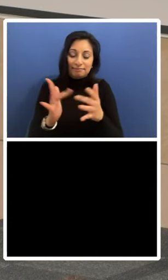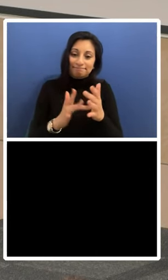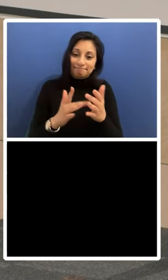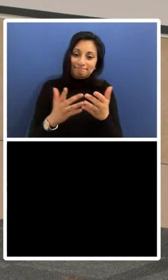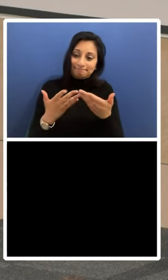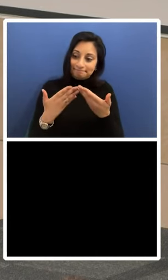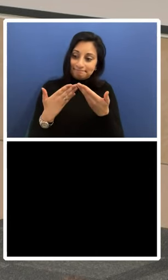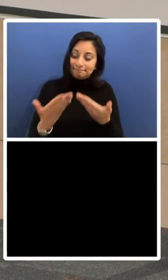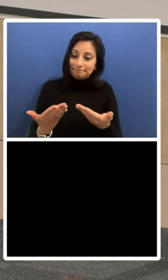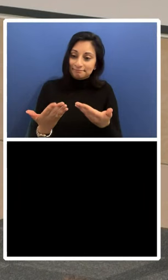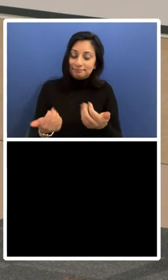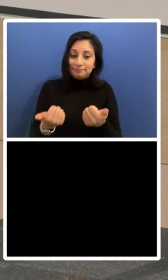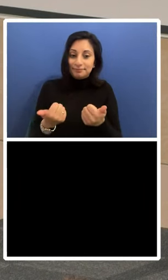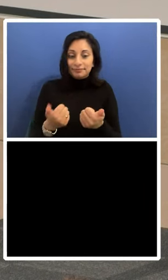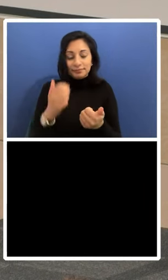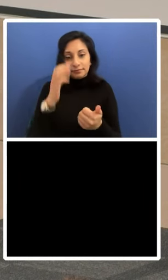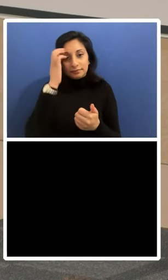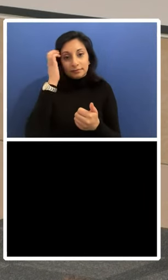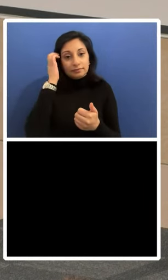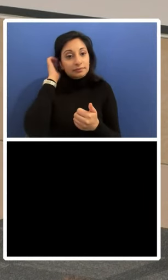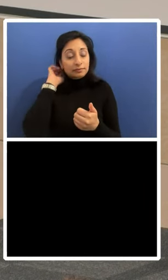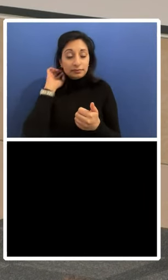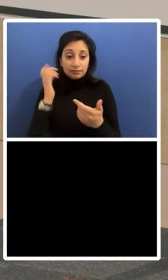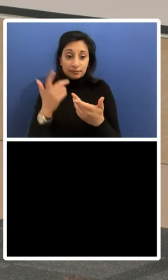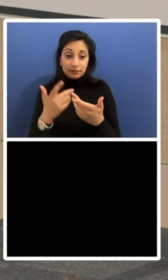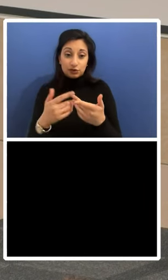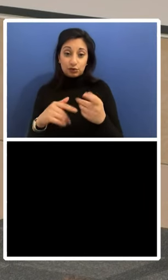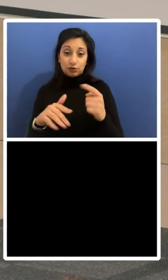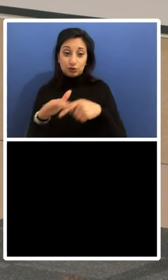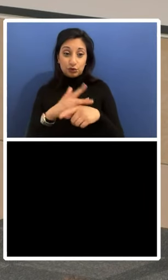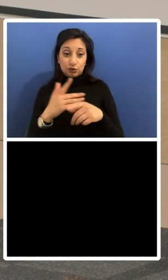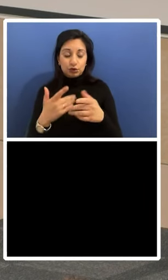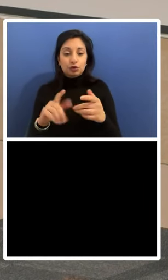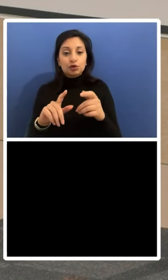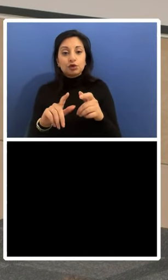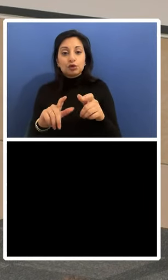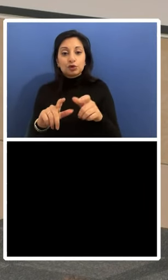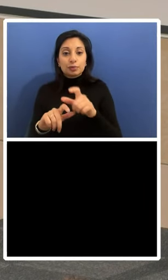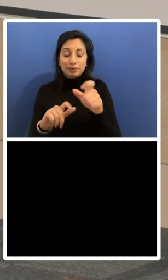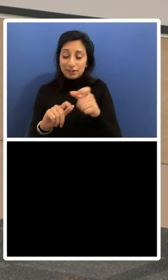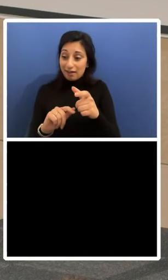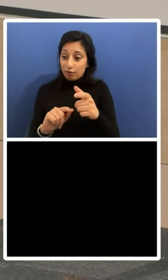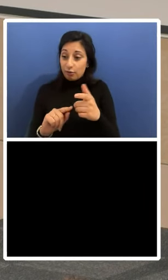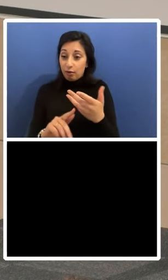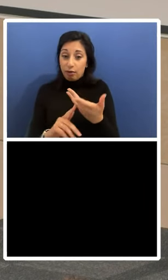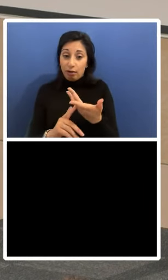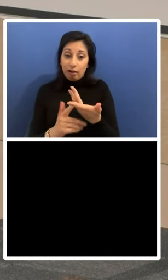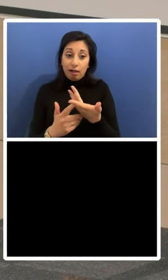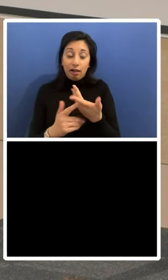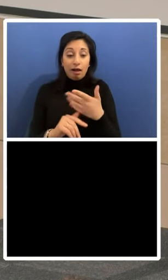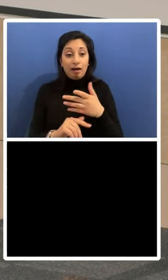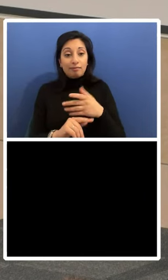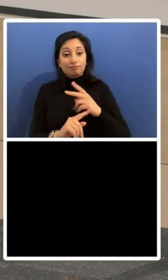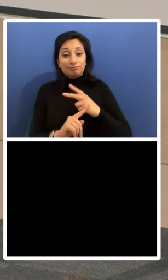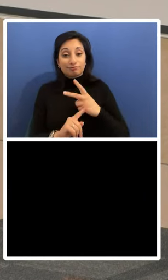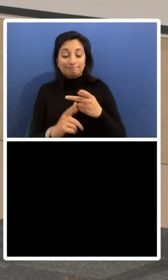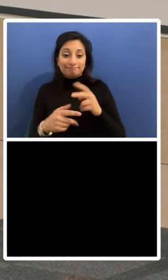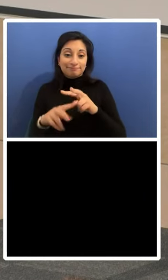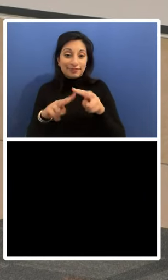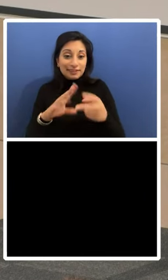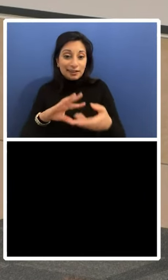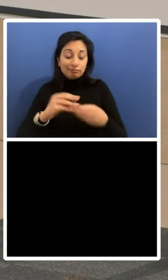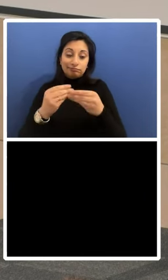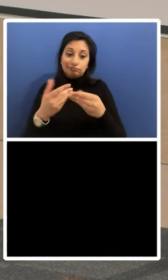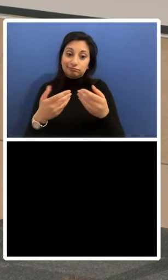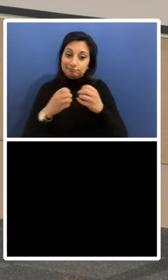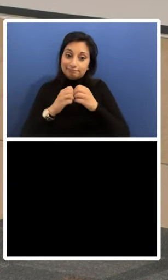to fund things like a YouTube channel, and I've been able to do that for free for years. But you've all got a voice as well, and it's not as loud as mine. And I'm not